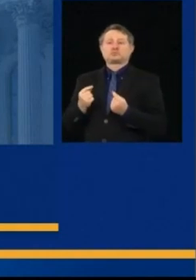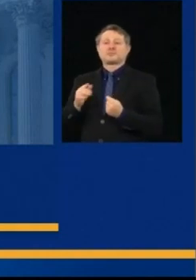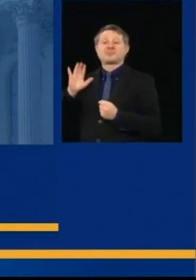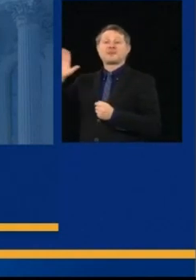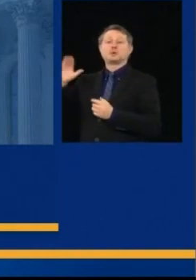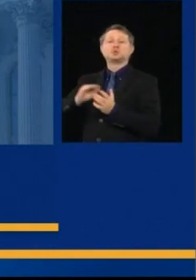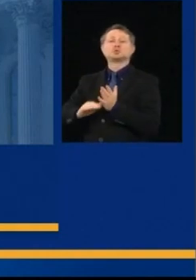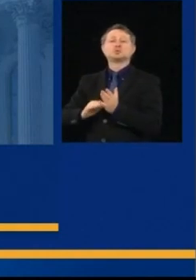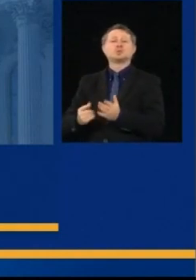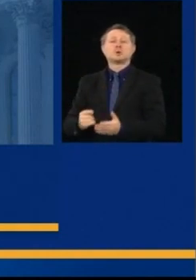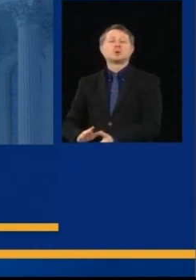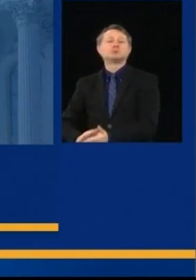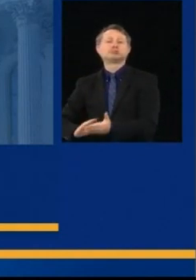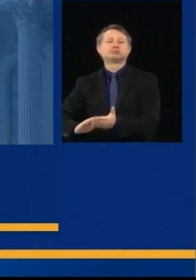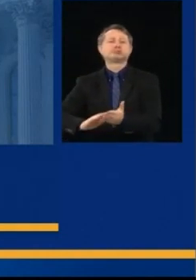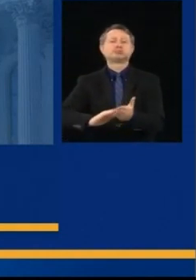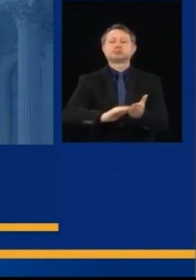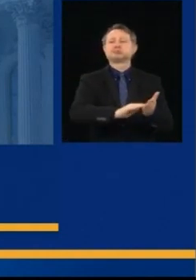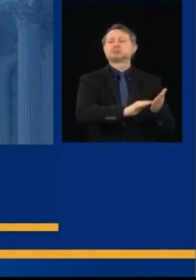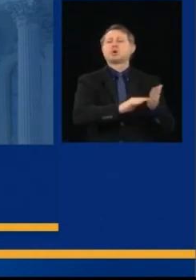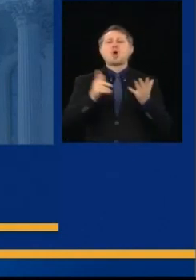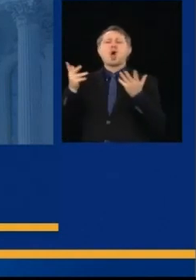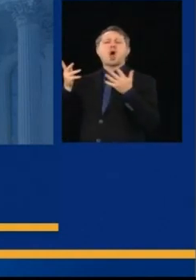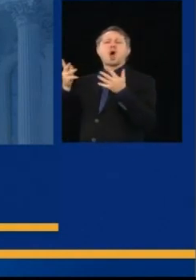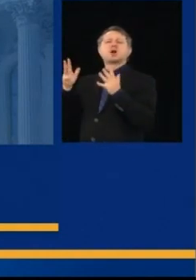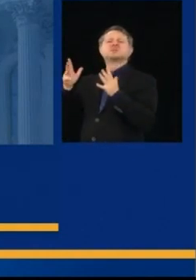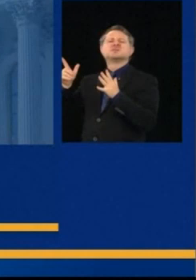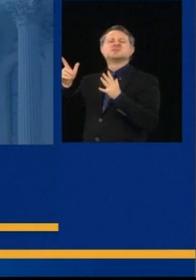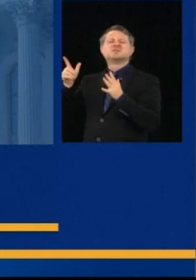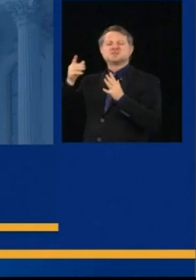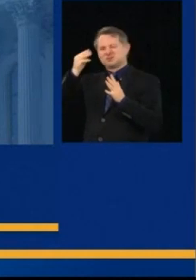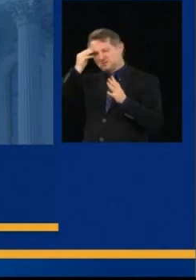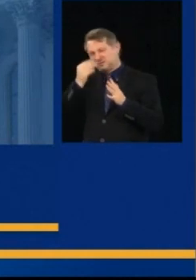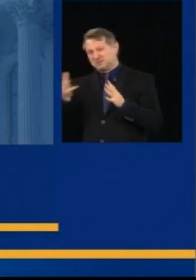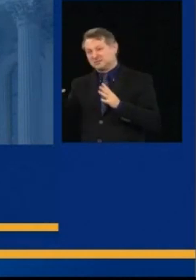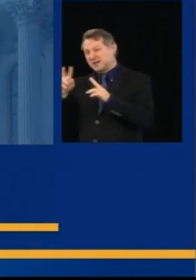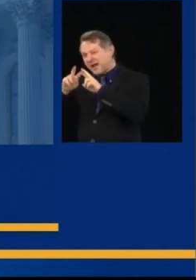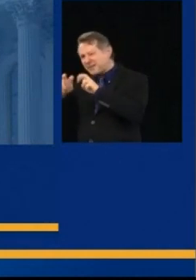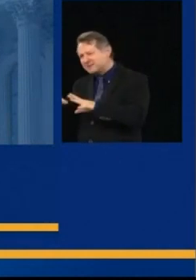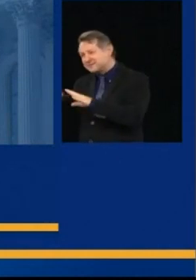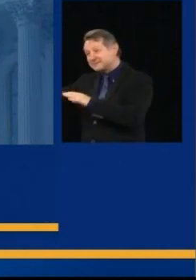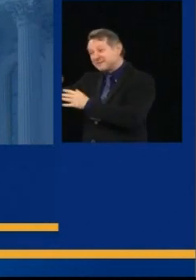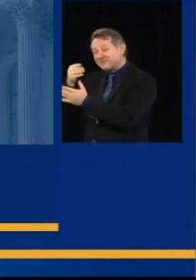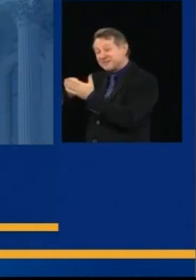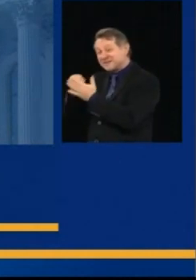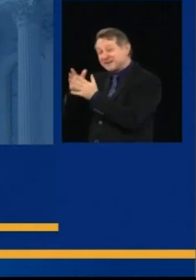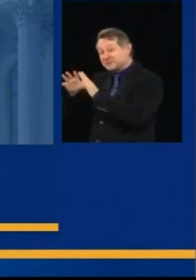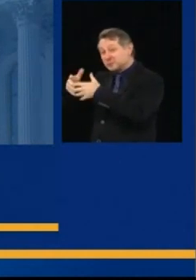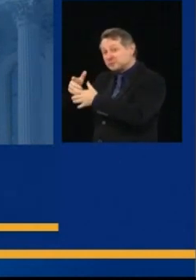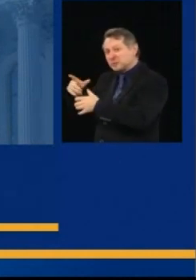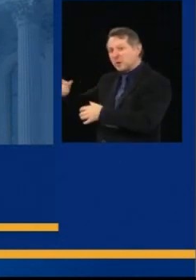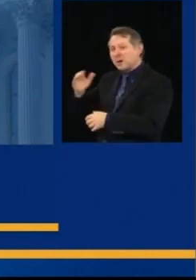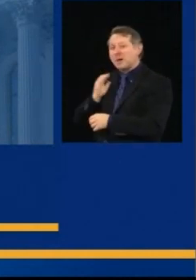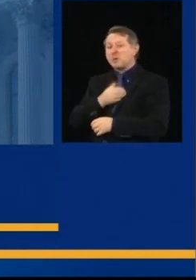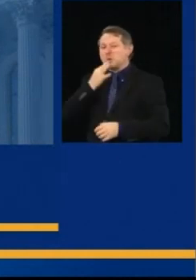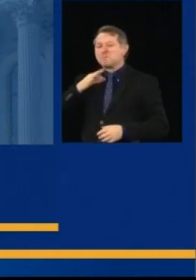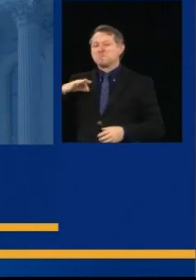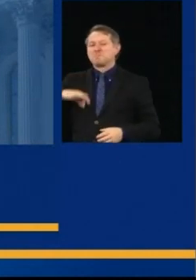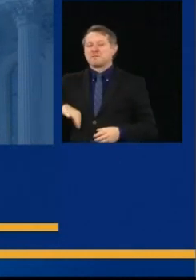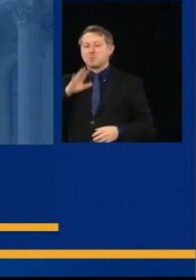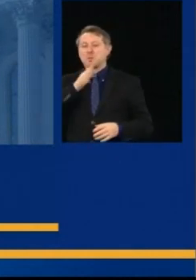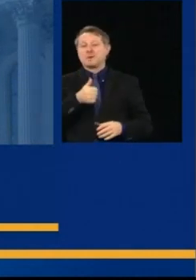already telling analysts that their profits are going to go up because they're going to reduce their